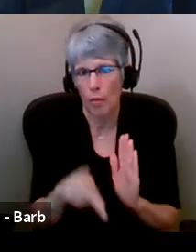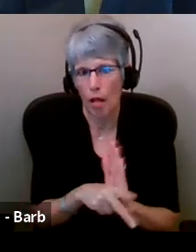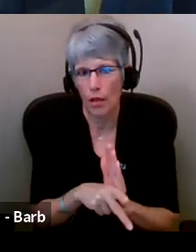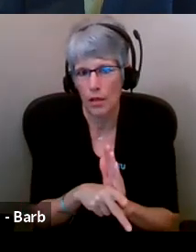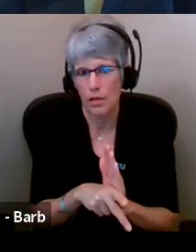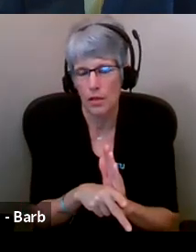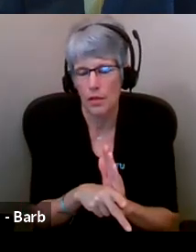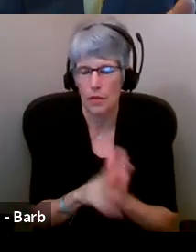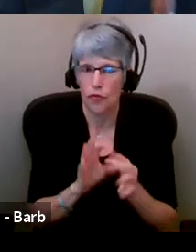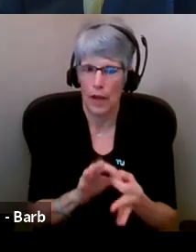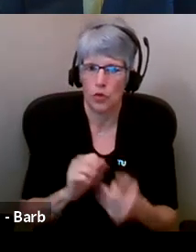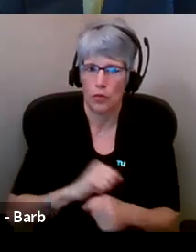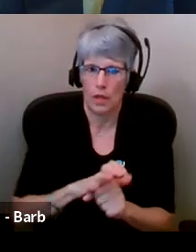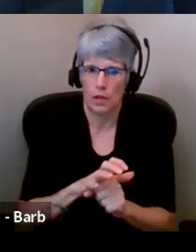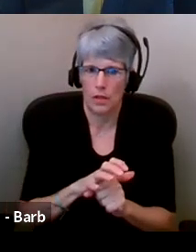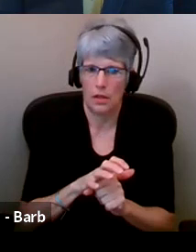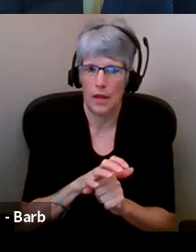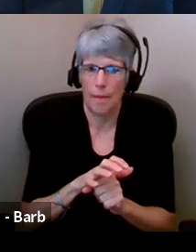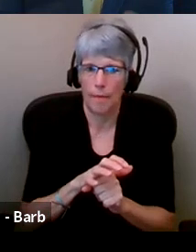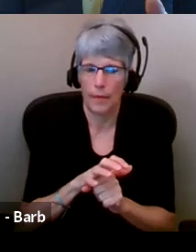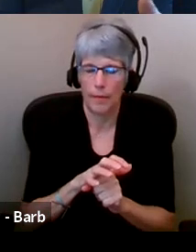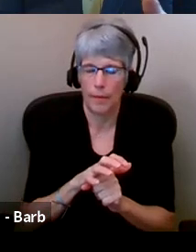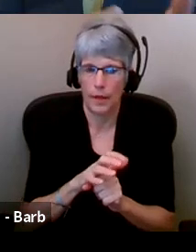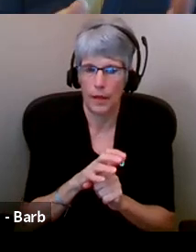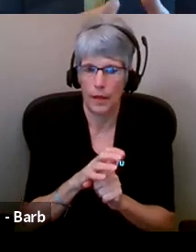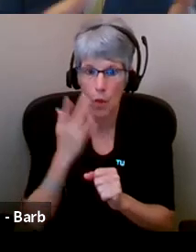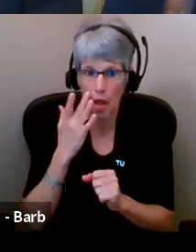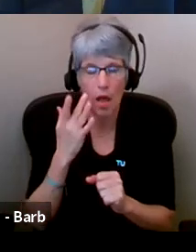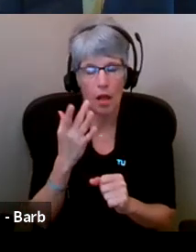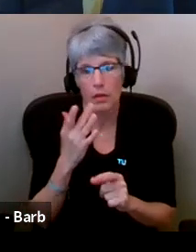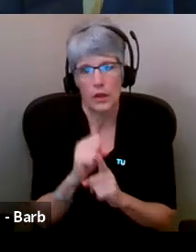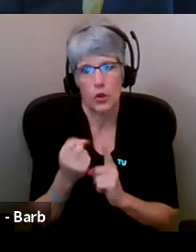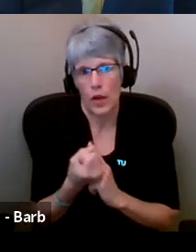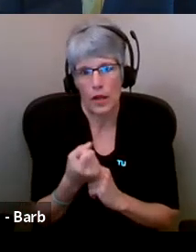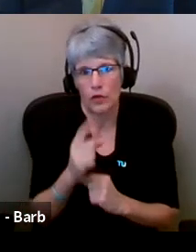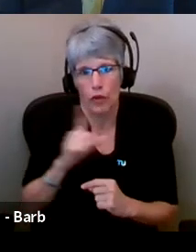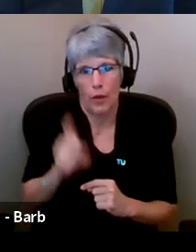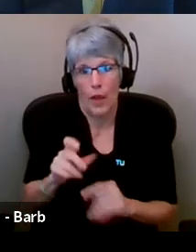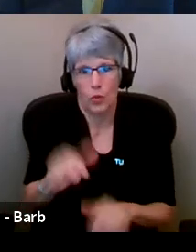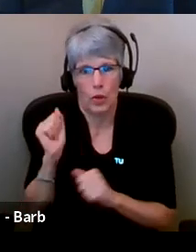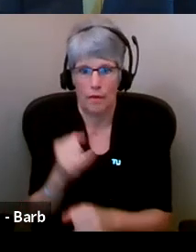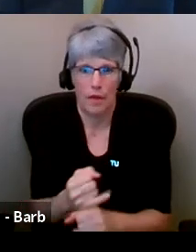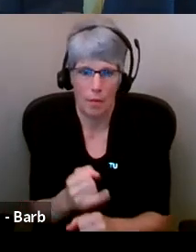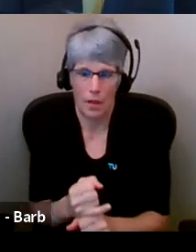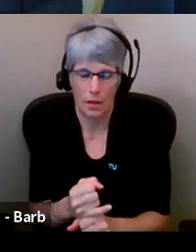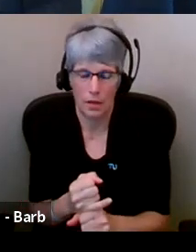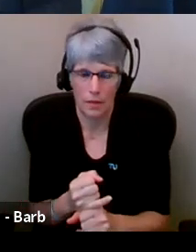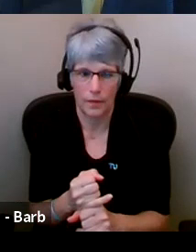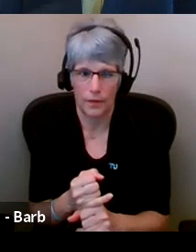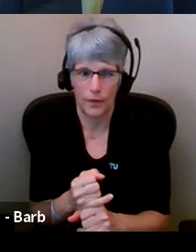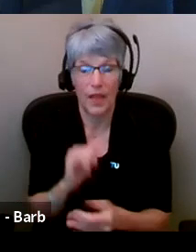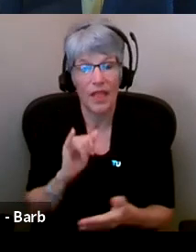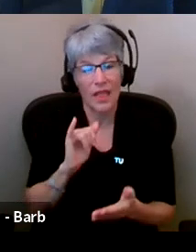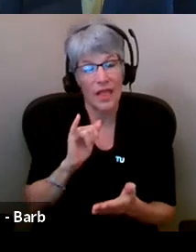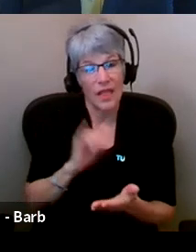to the pandemic because of the situation where we had to, for the most part, clear the campus. And that